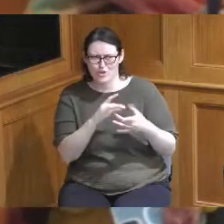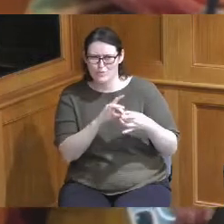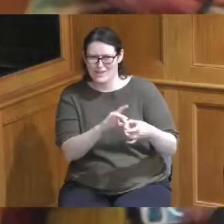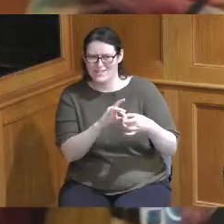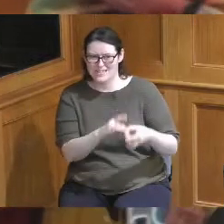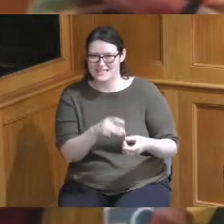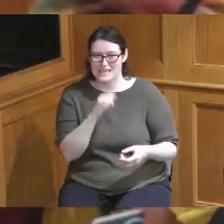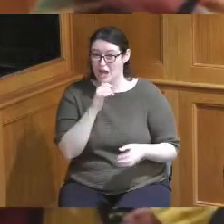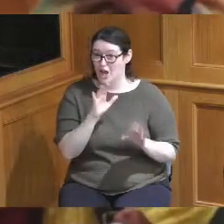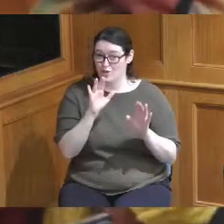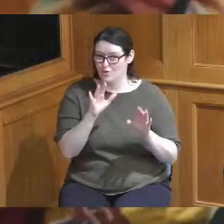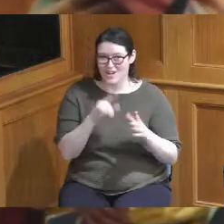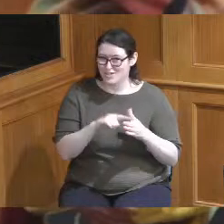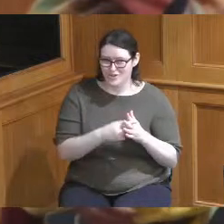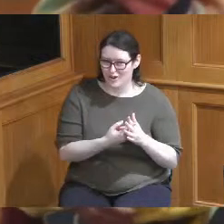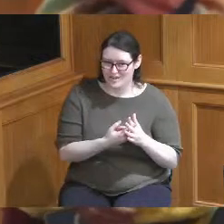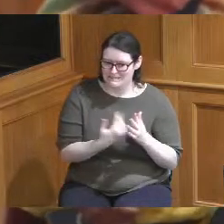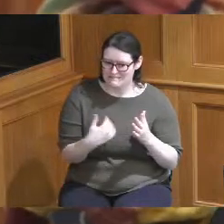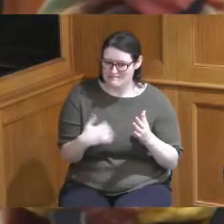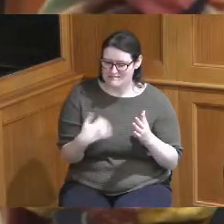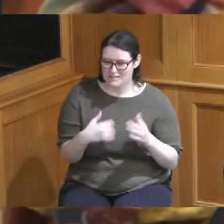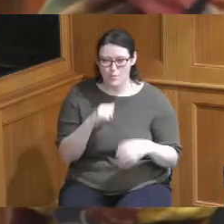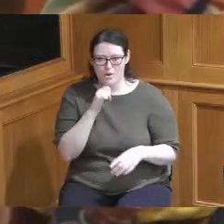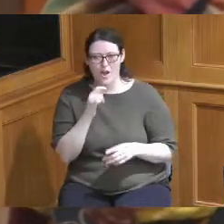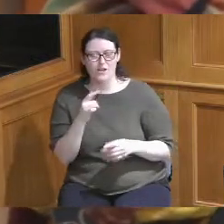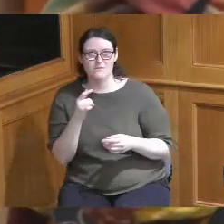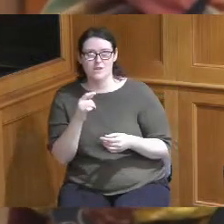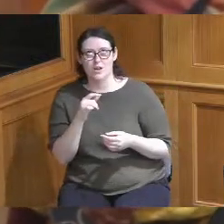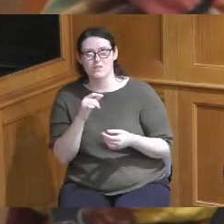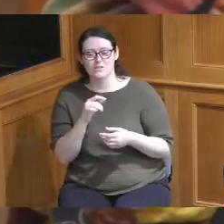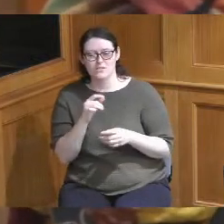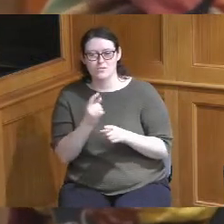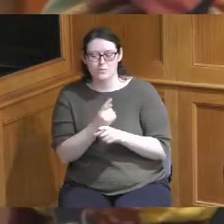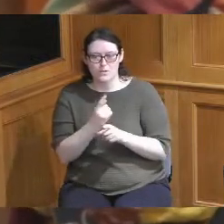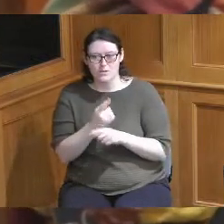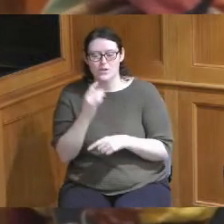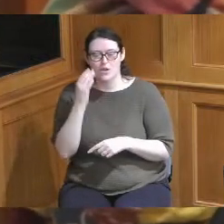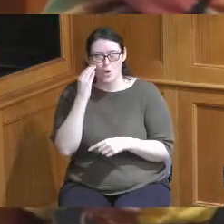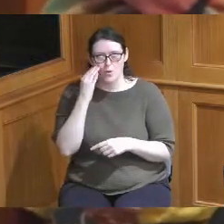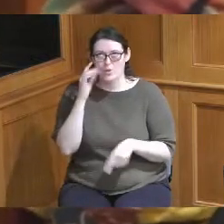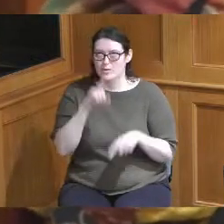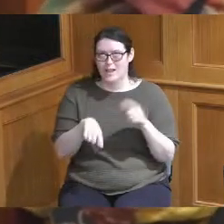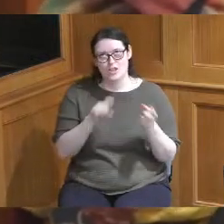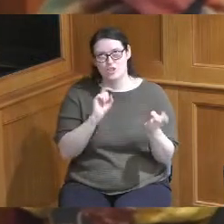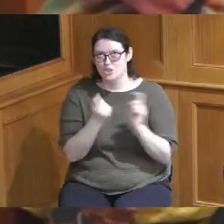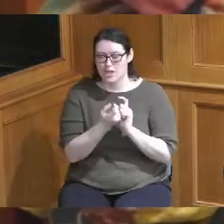start. We're not unreasonable. We know that large projects can't just turn on a dime.